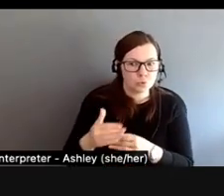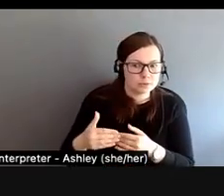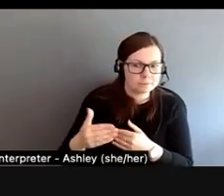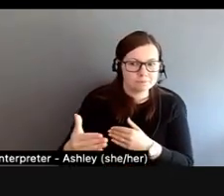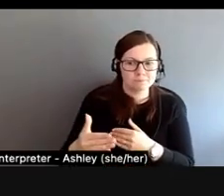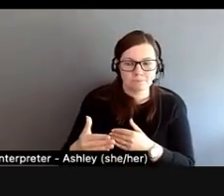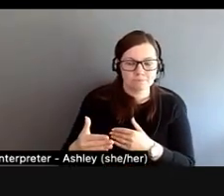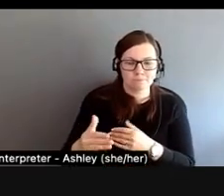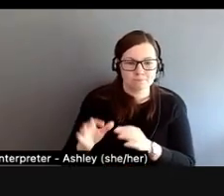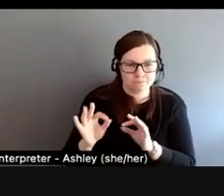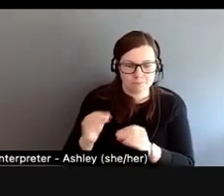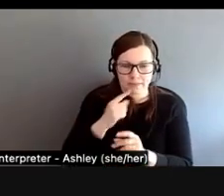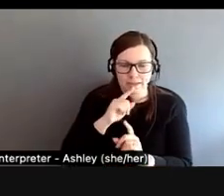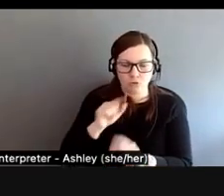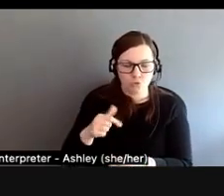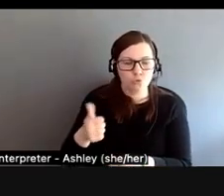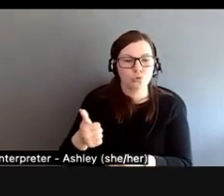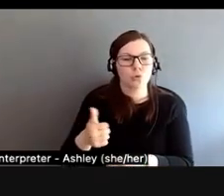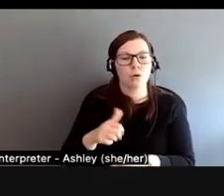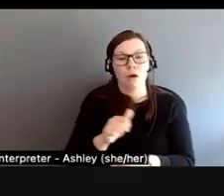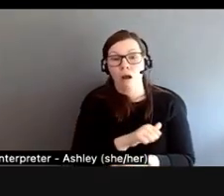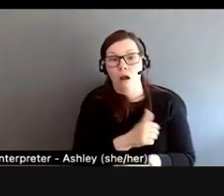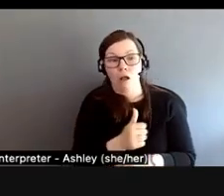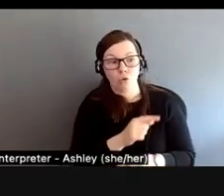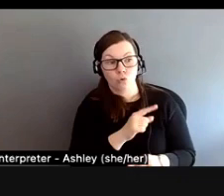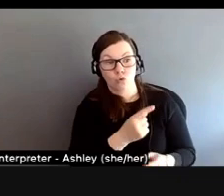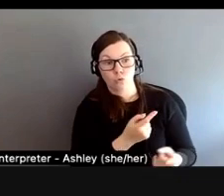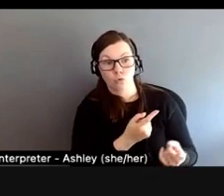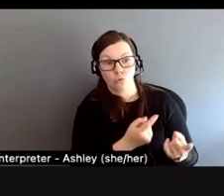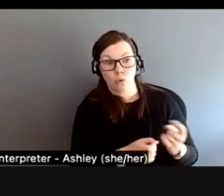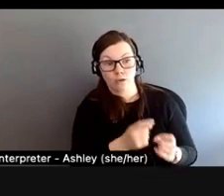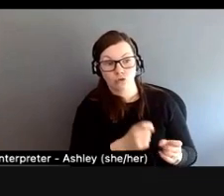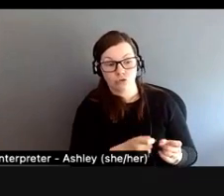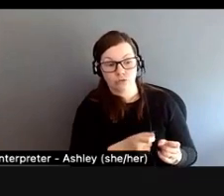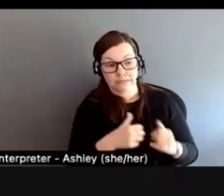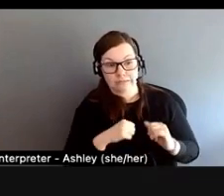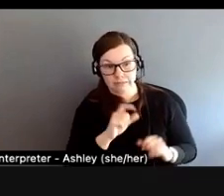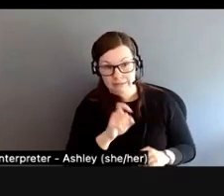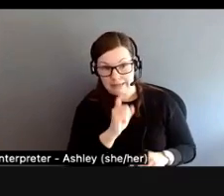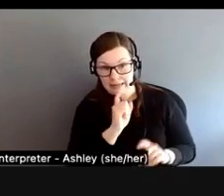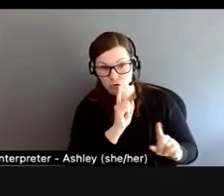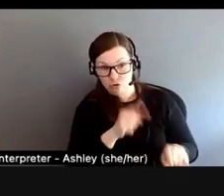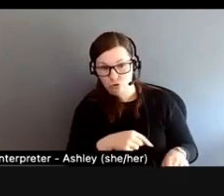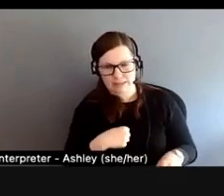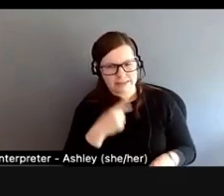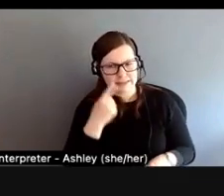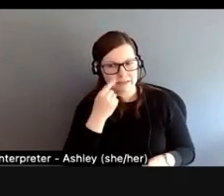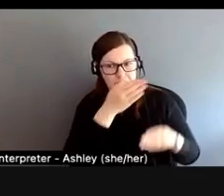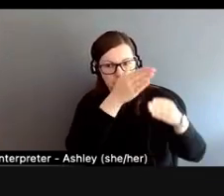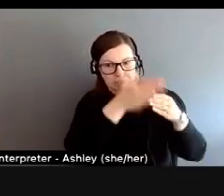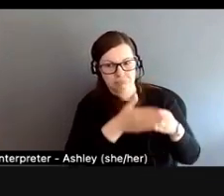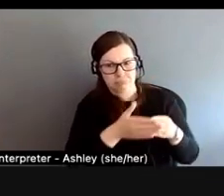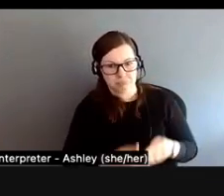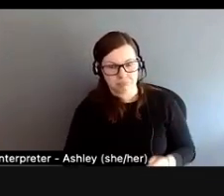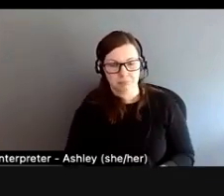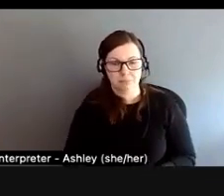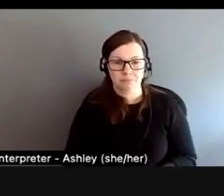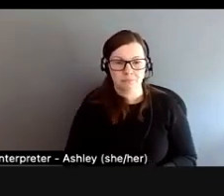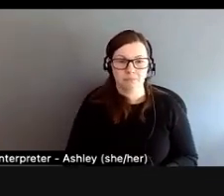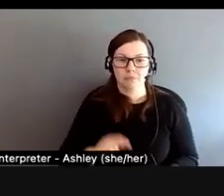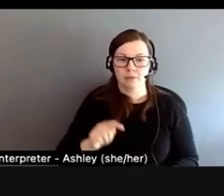So I feel like we're good to go. Yeah. Okay. So if anybody has a question or anything, just put up your